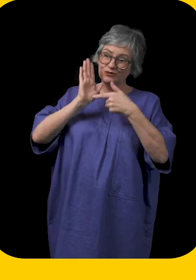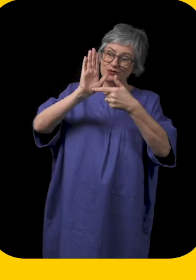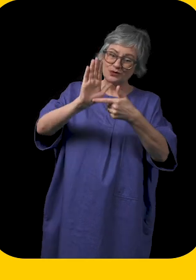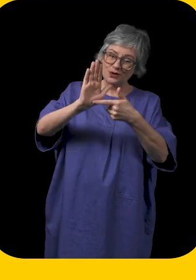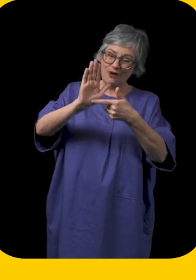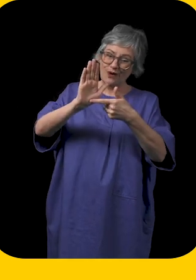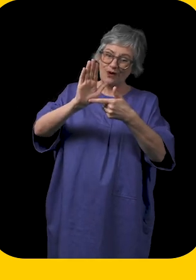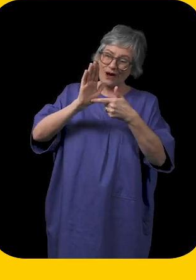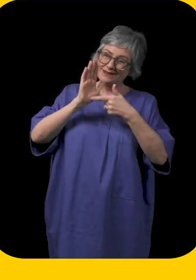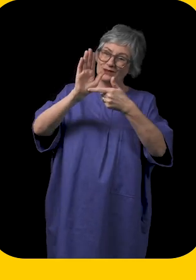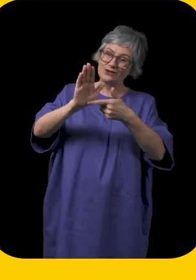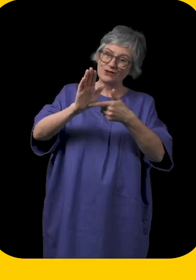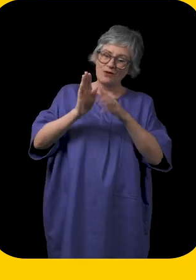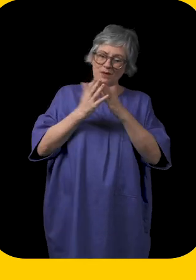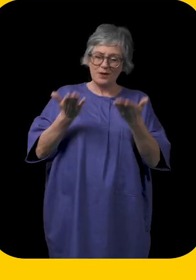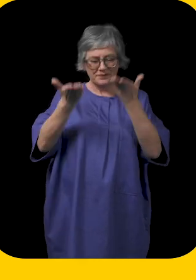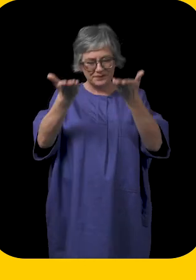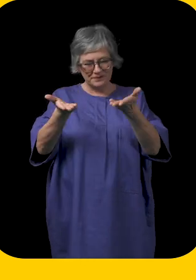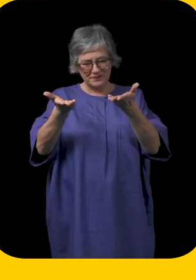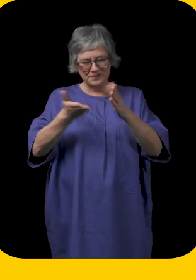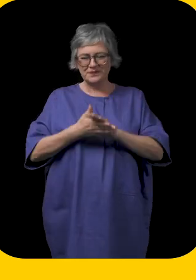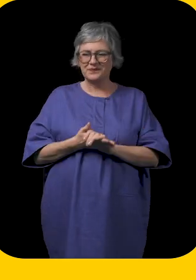Leila. Wait, can I? Yeah. I need to get my